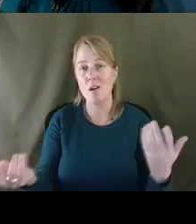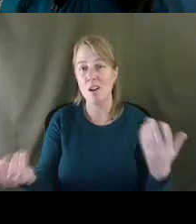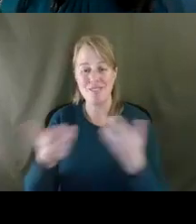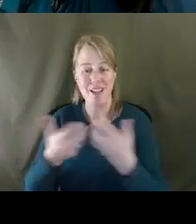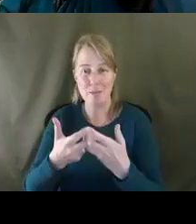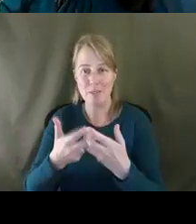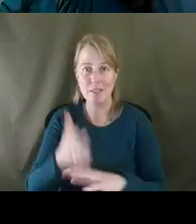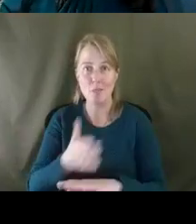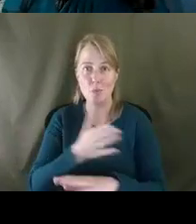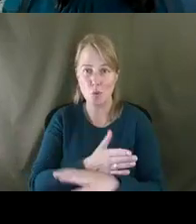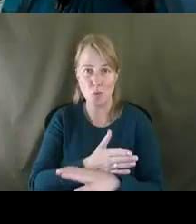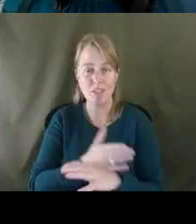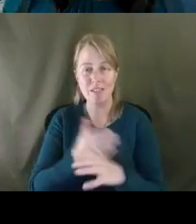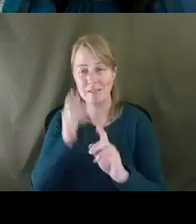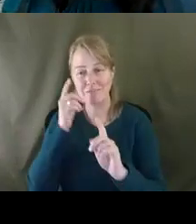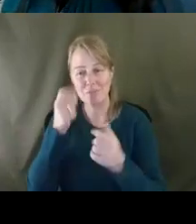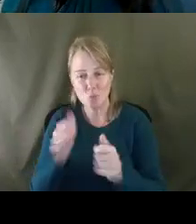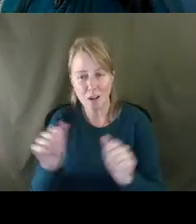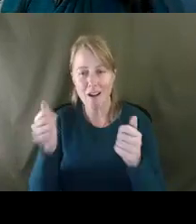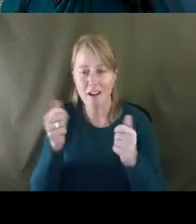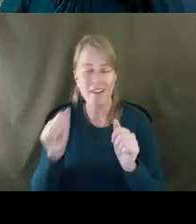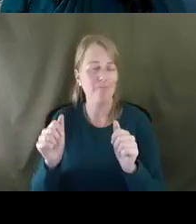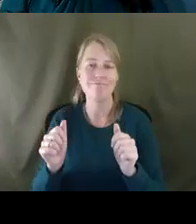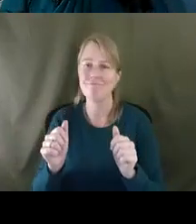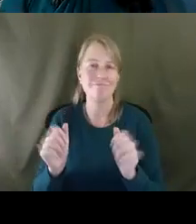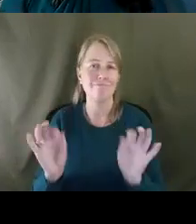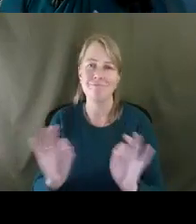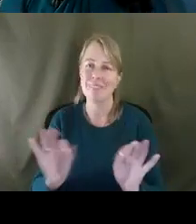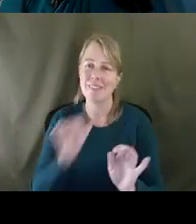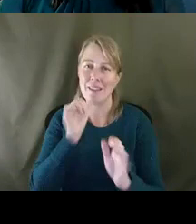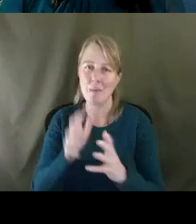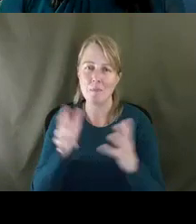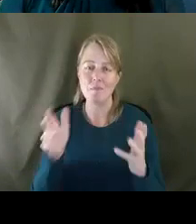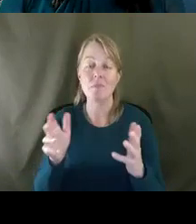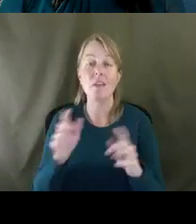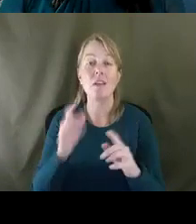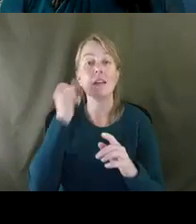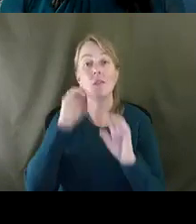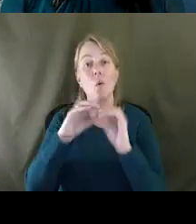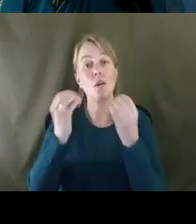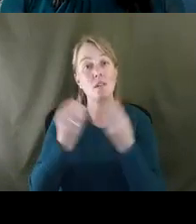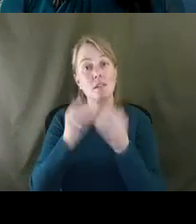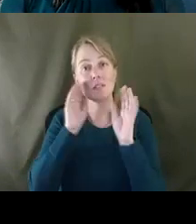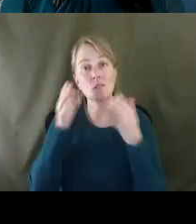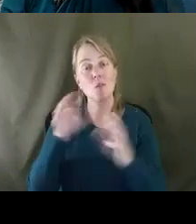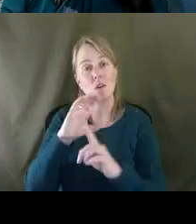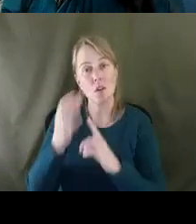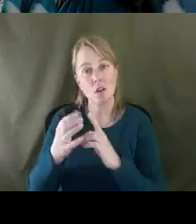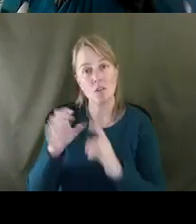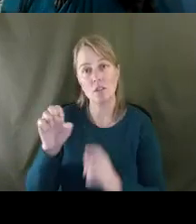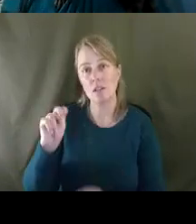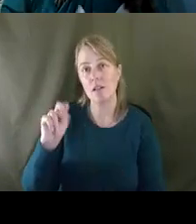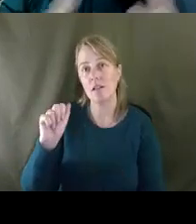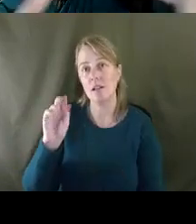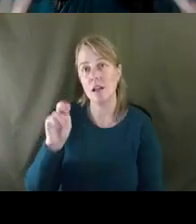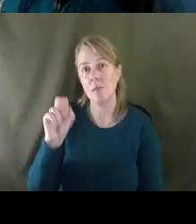improvement efforts will be modest at best. When organizations focus their energy on cultural enablers, everything